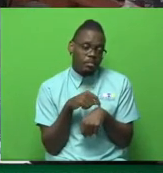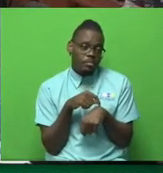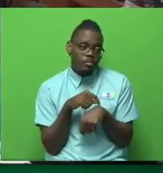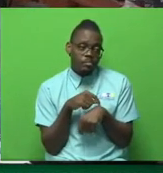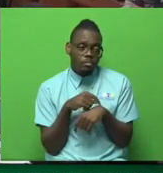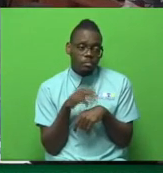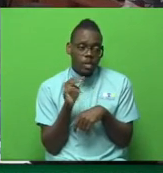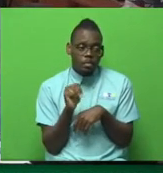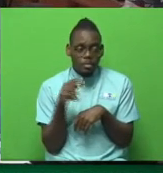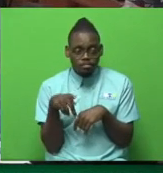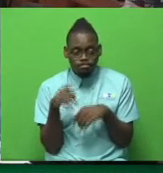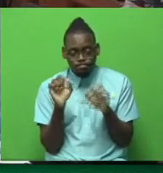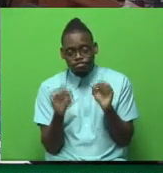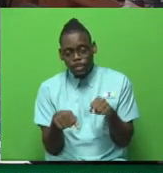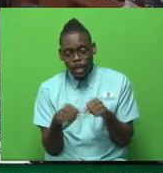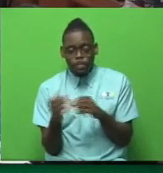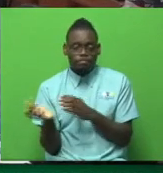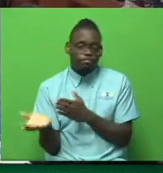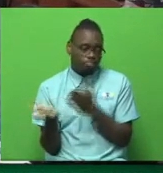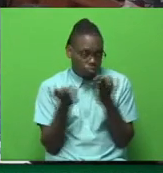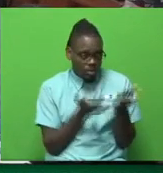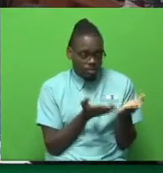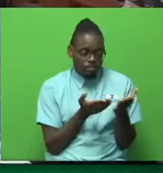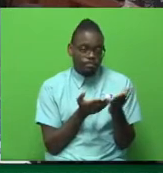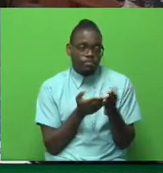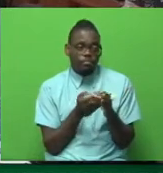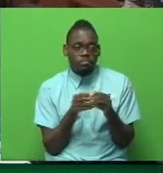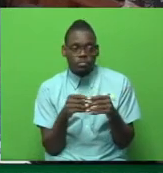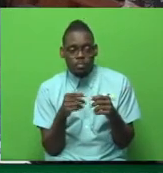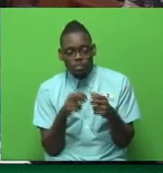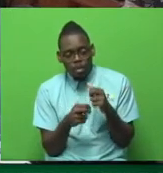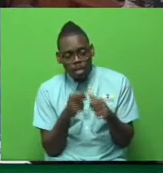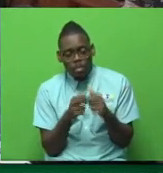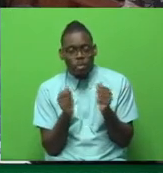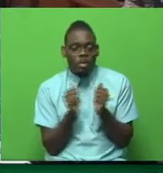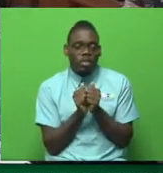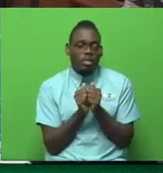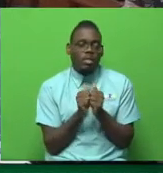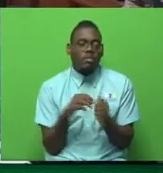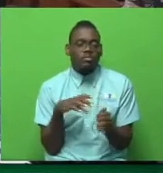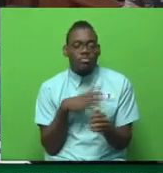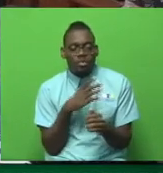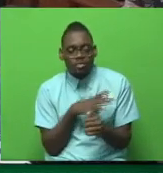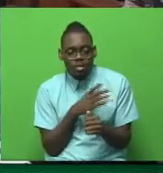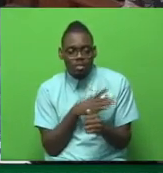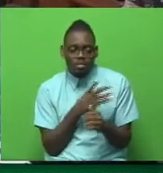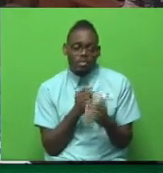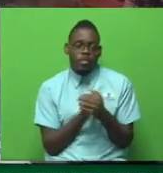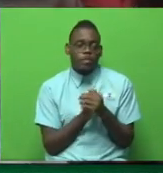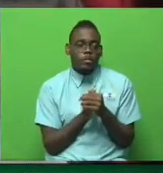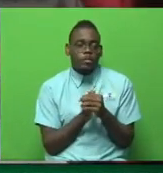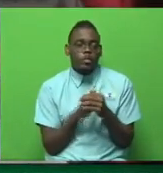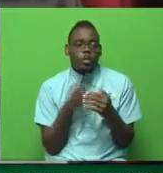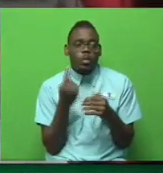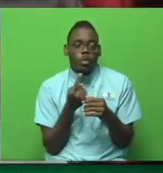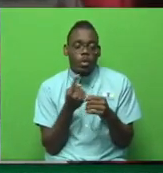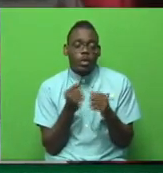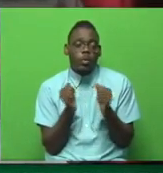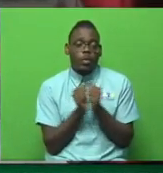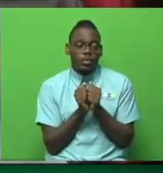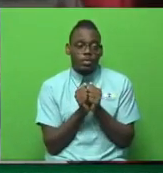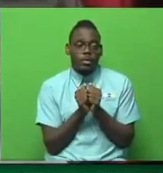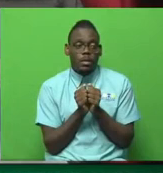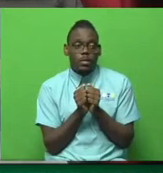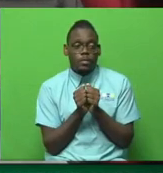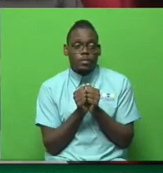against any member here in the opposition or any member tall is on a substantive motion he cannot raise the